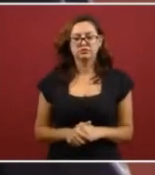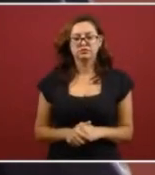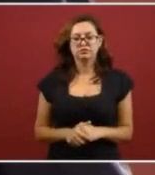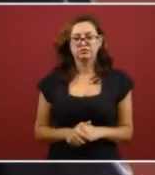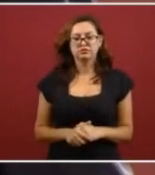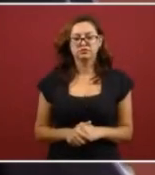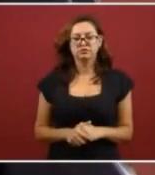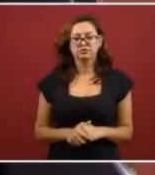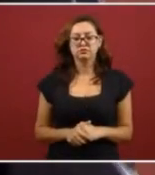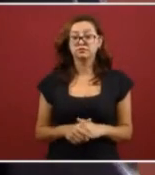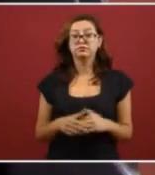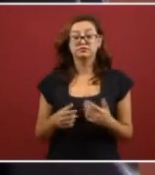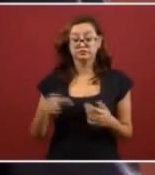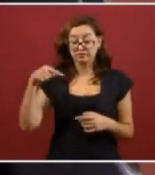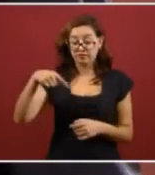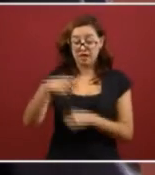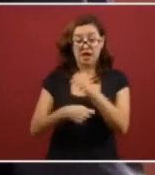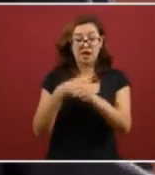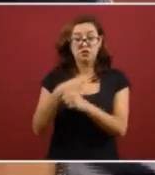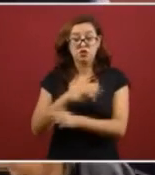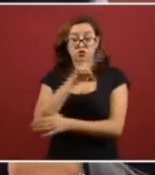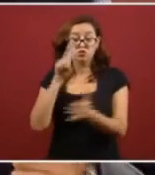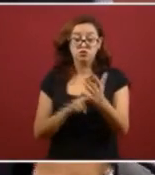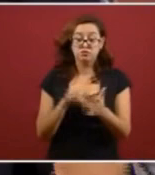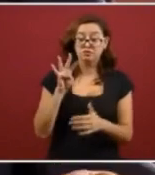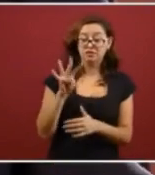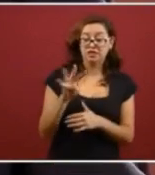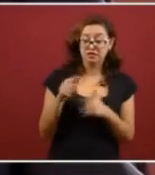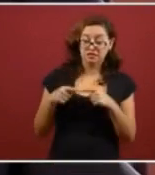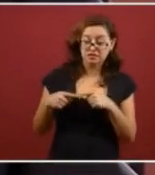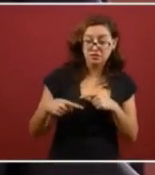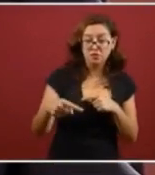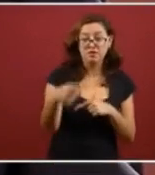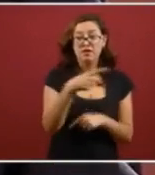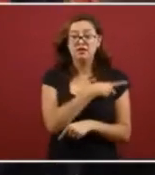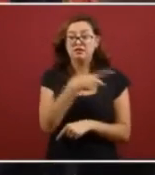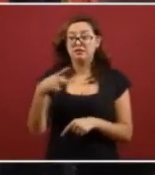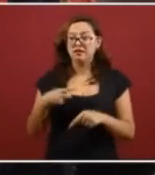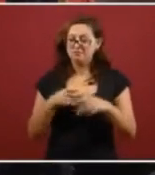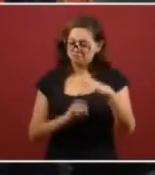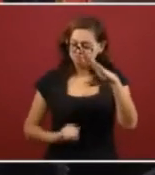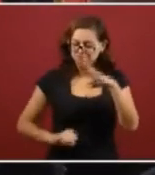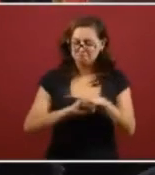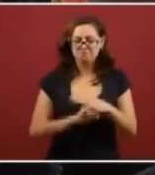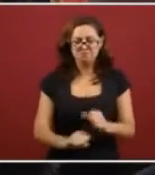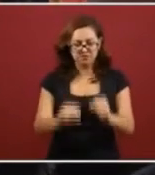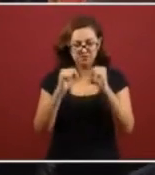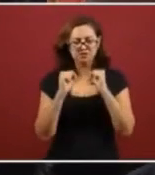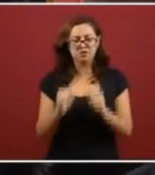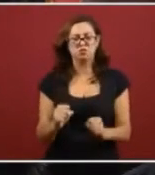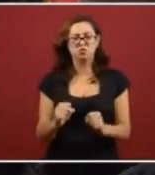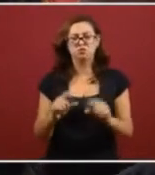moving. And before the end of this year, I've said, well, I want to have